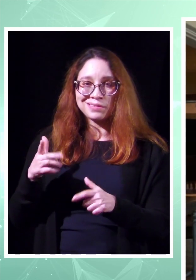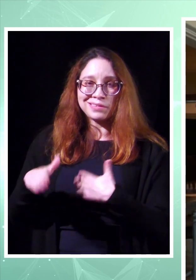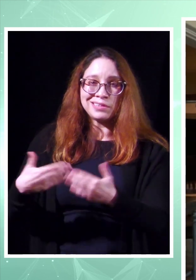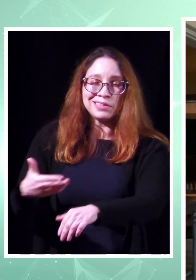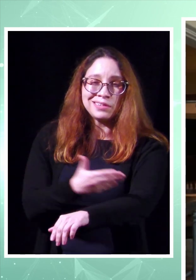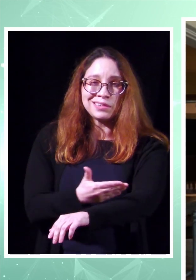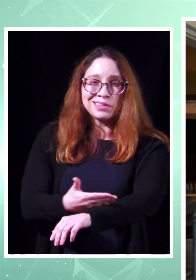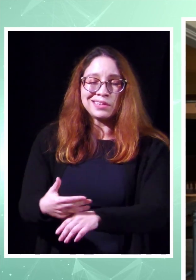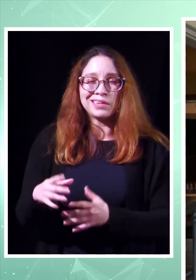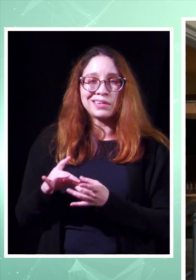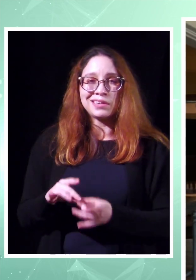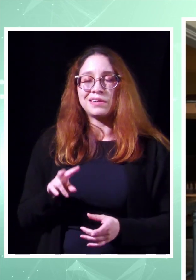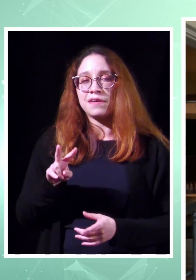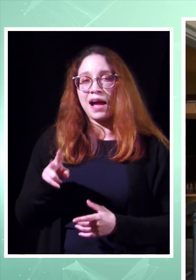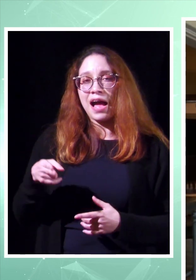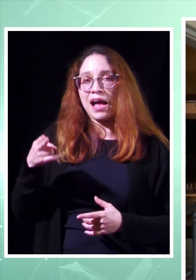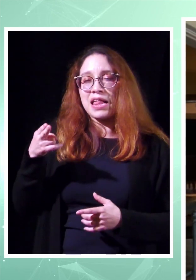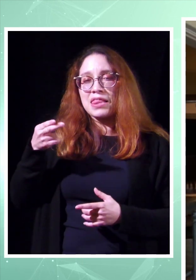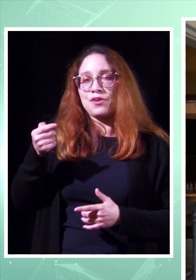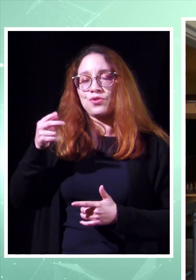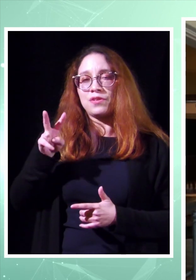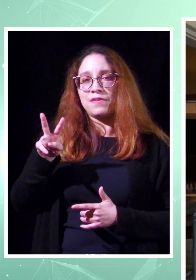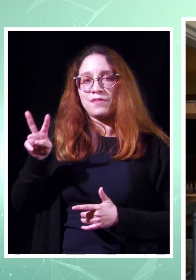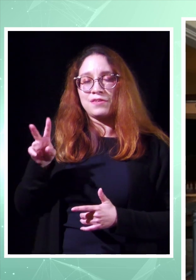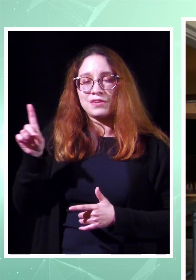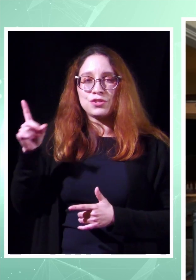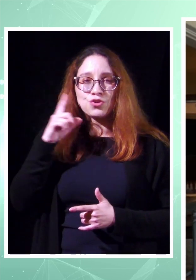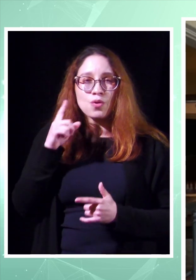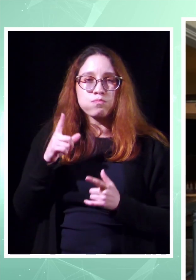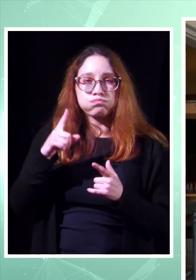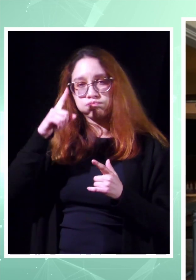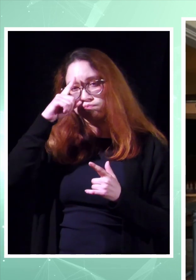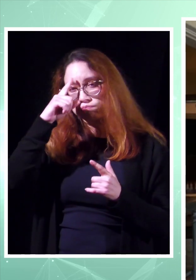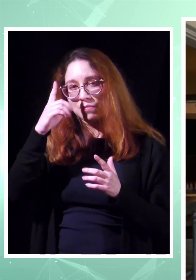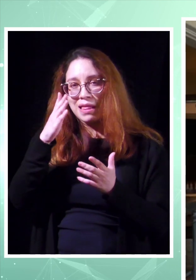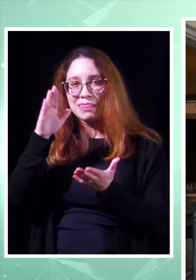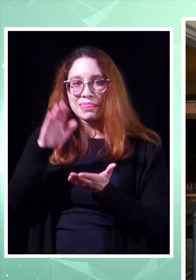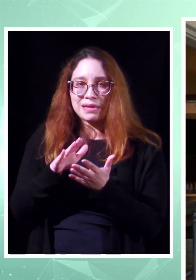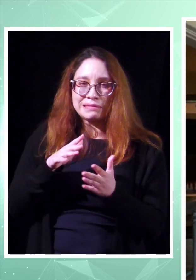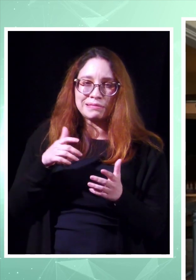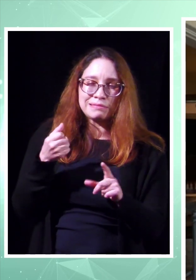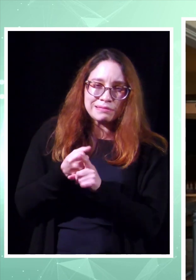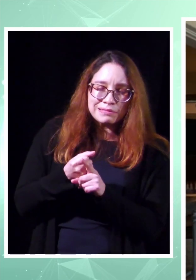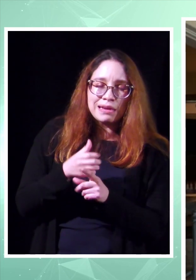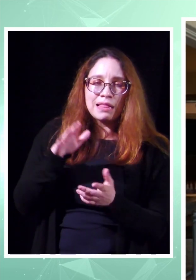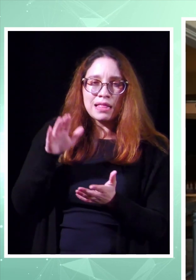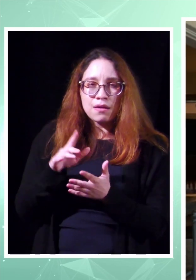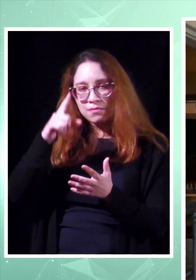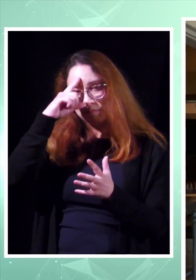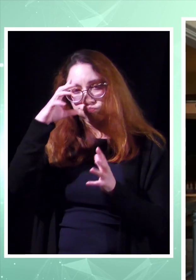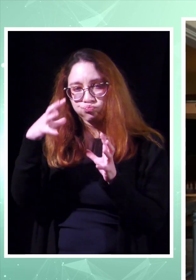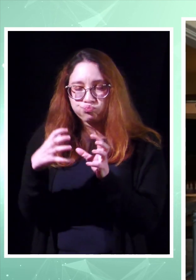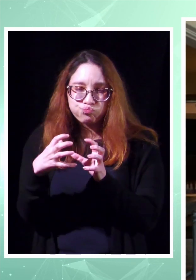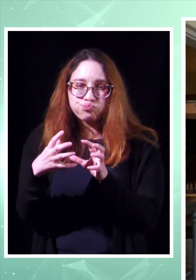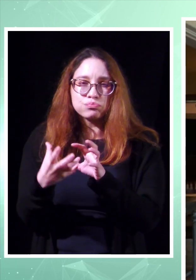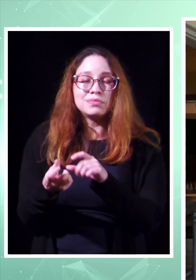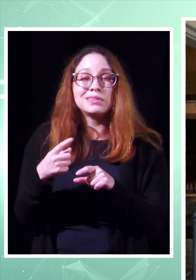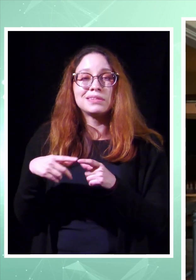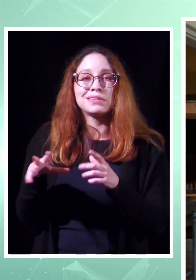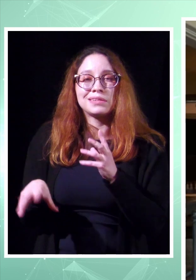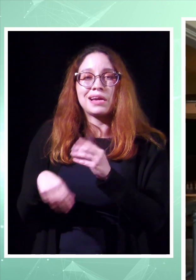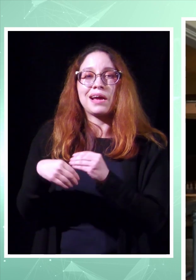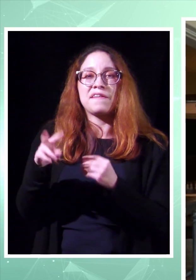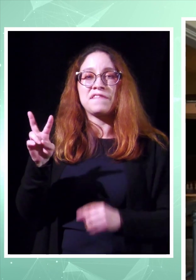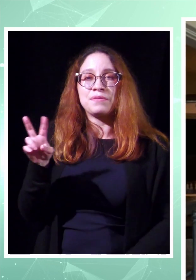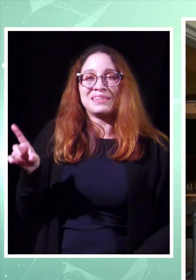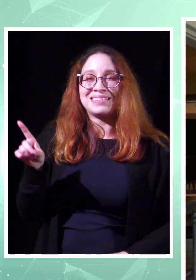D correlate with better outcomes, slower brain volume loss, less spots, less attacks, good stuff. And so supplementing vitamin D is really,